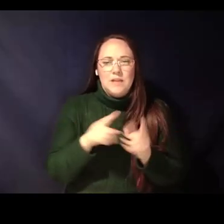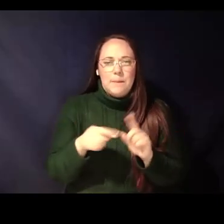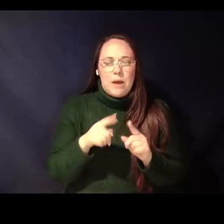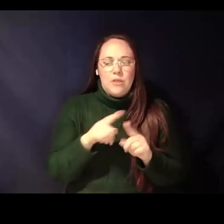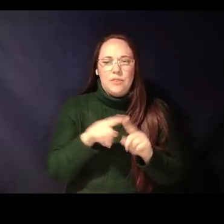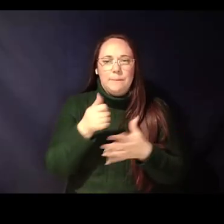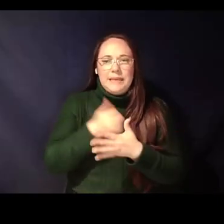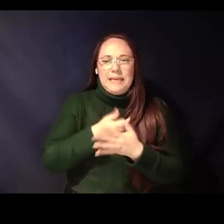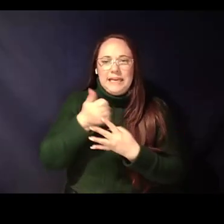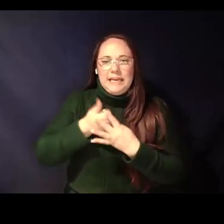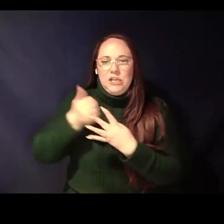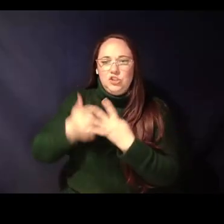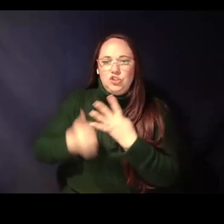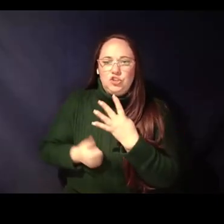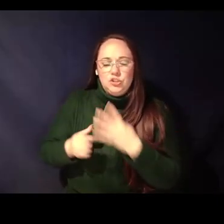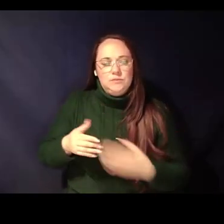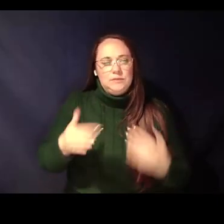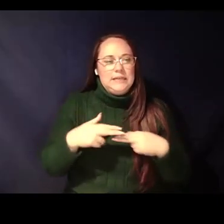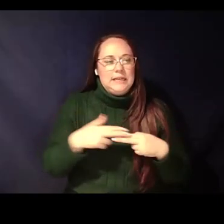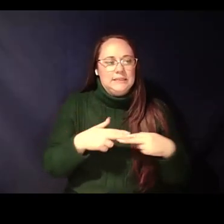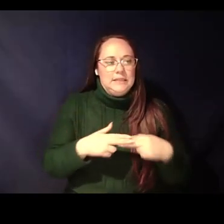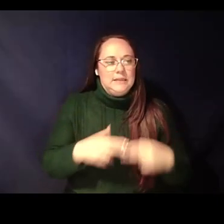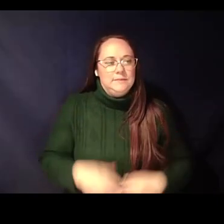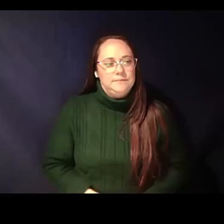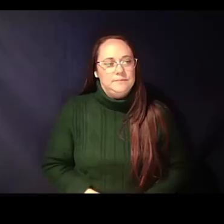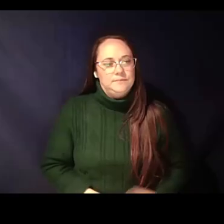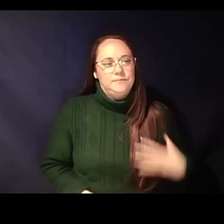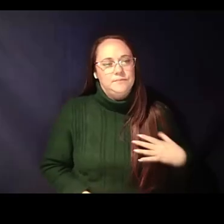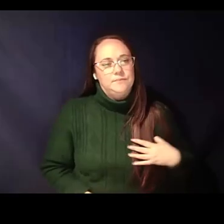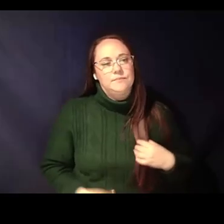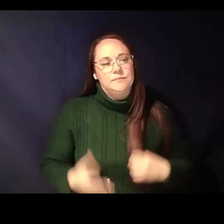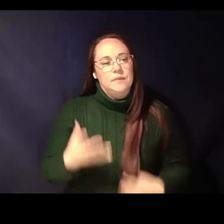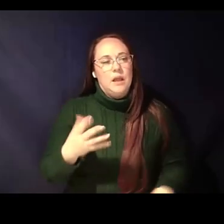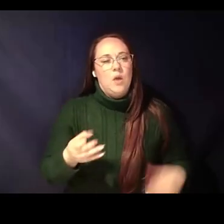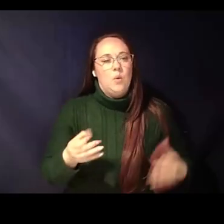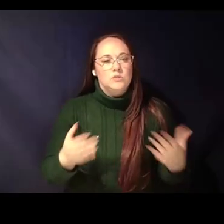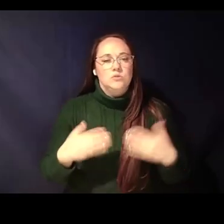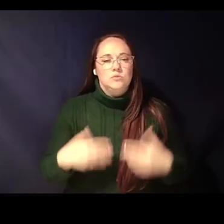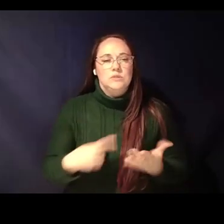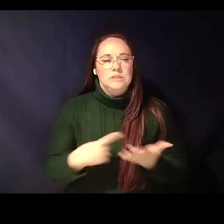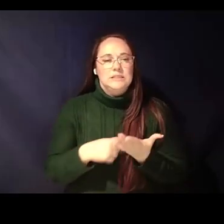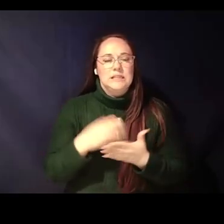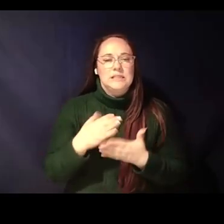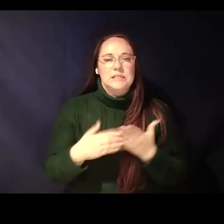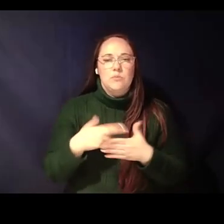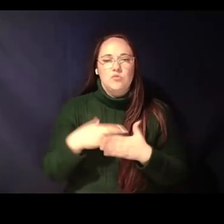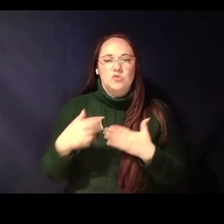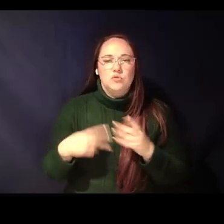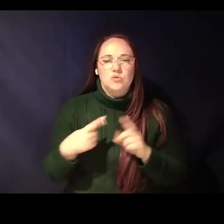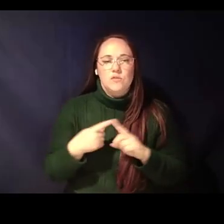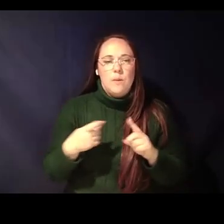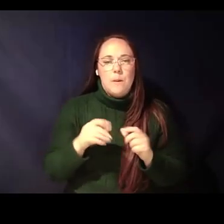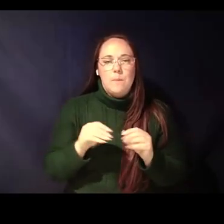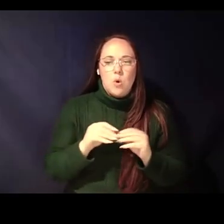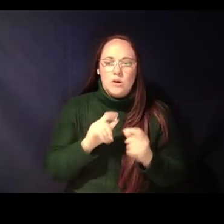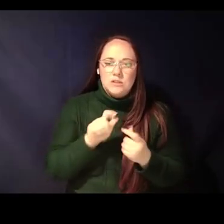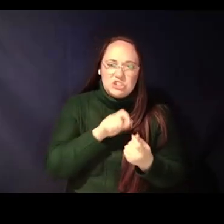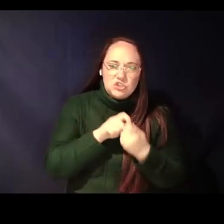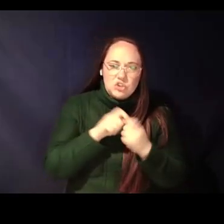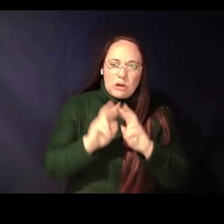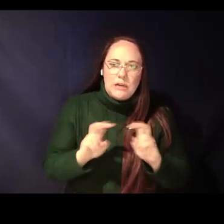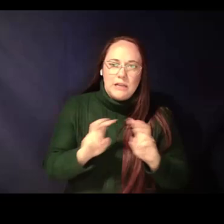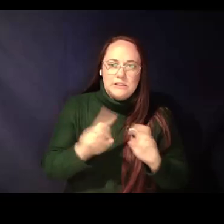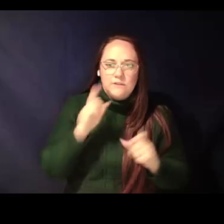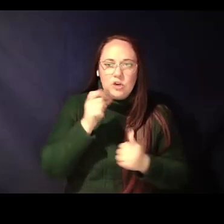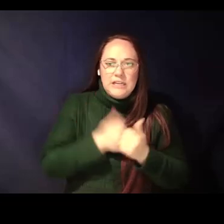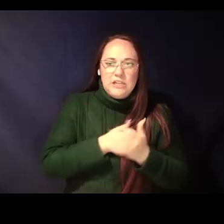a time. If we can go to the next slide. I'd like to move on to some of our findings from some of our deeper targeted analyses in each of these